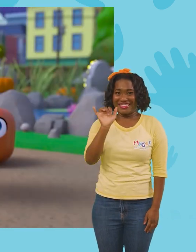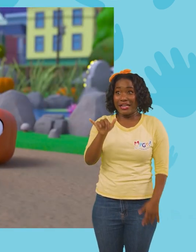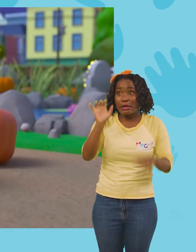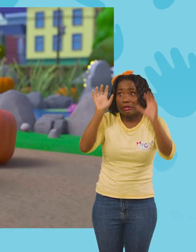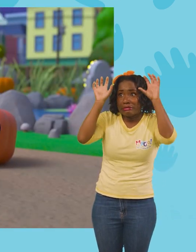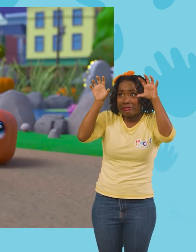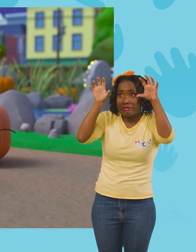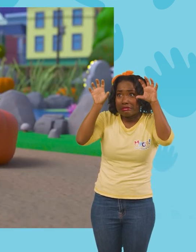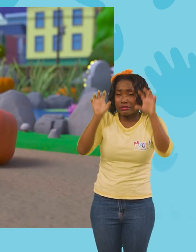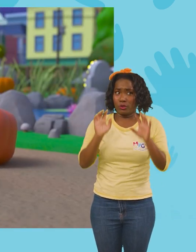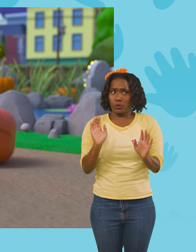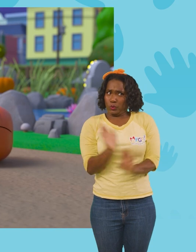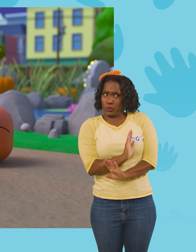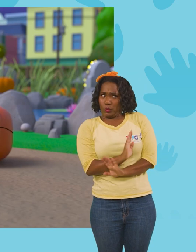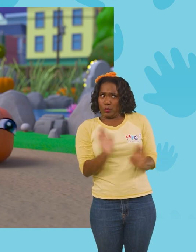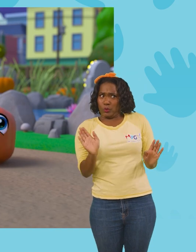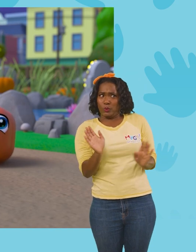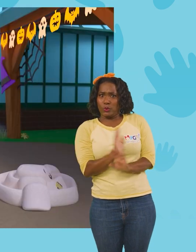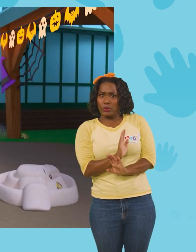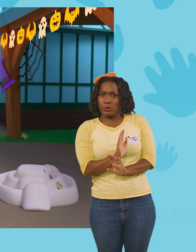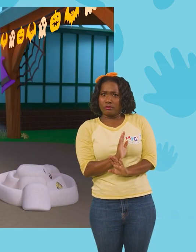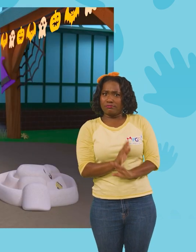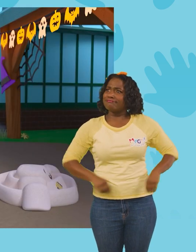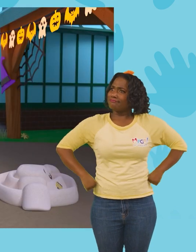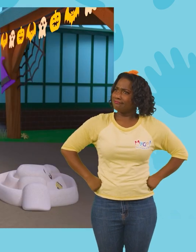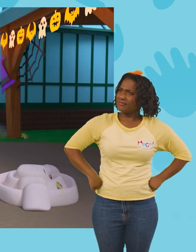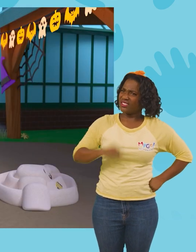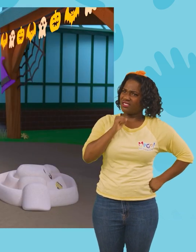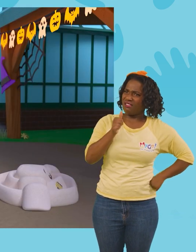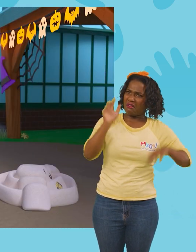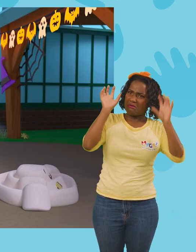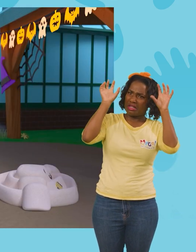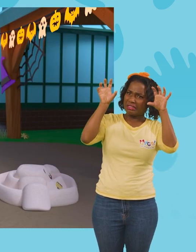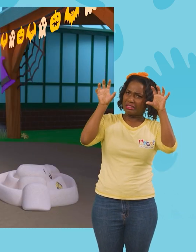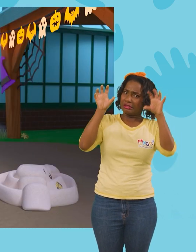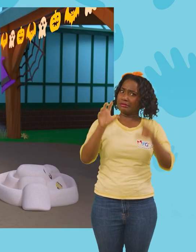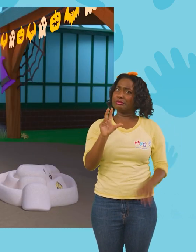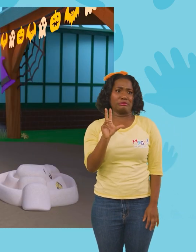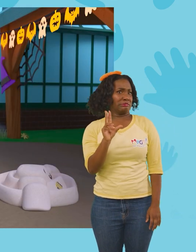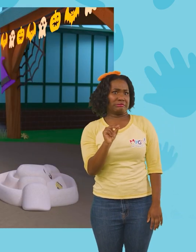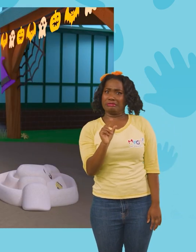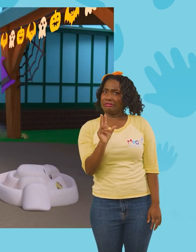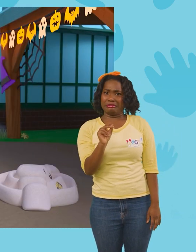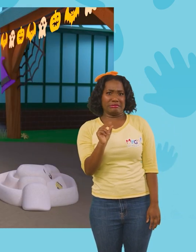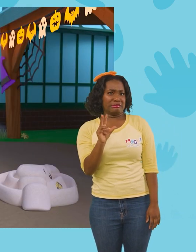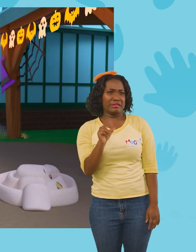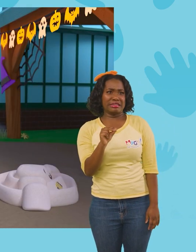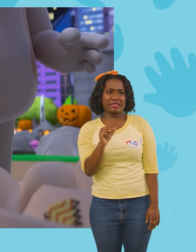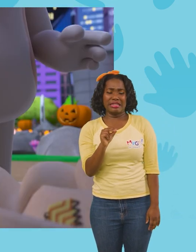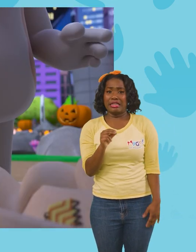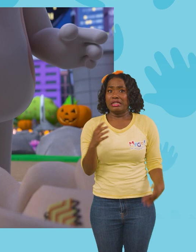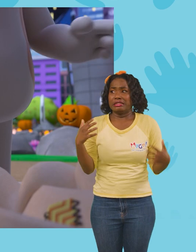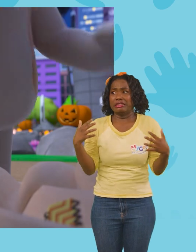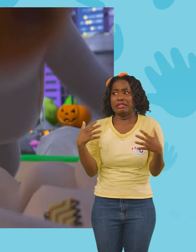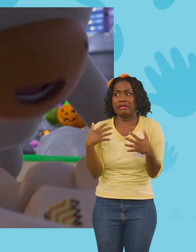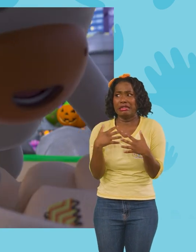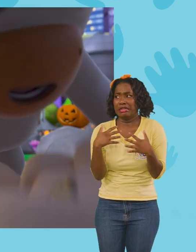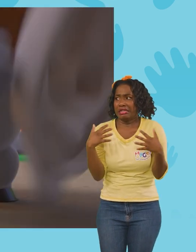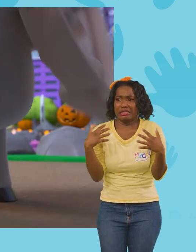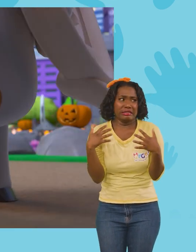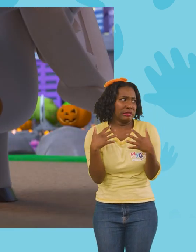that a monster? No, no, no. Huh? It's not a monster. No, no, no. So